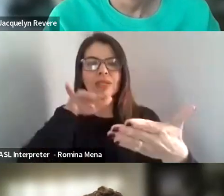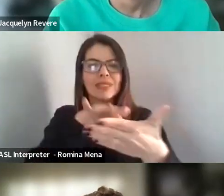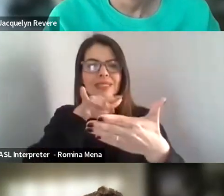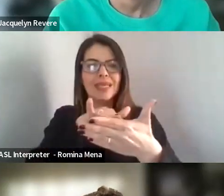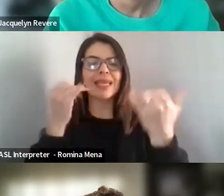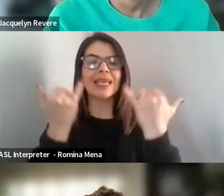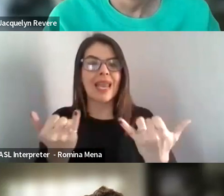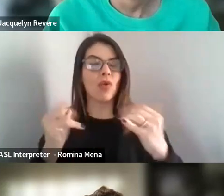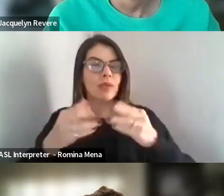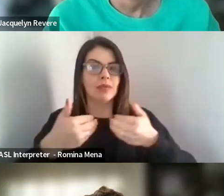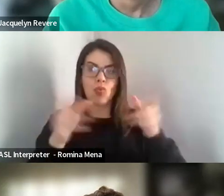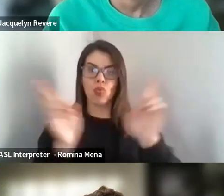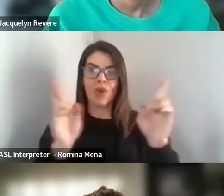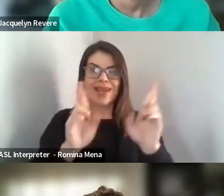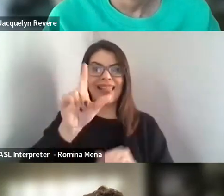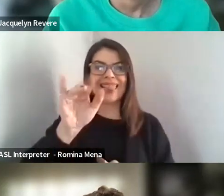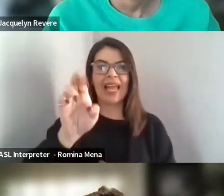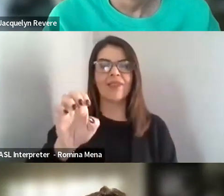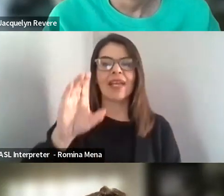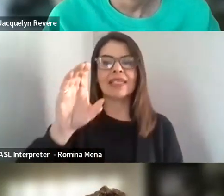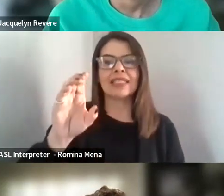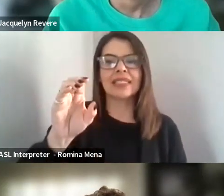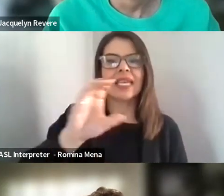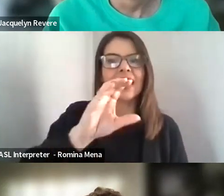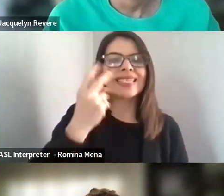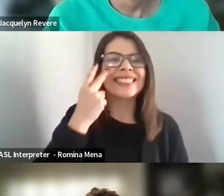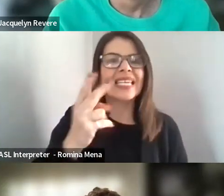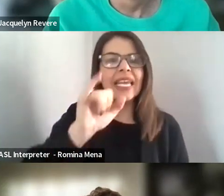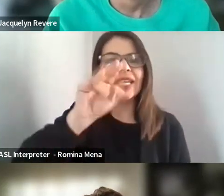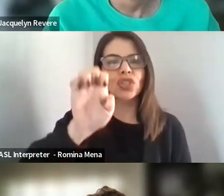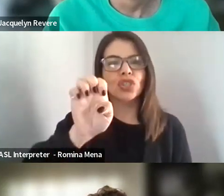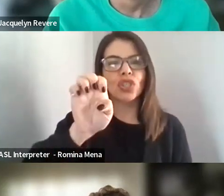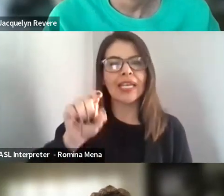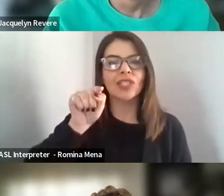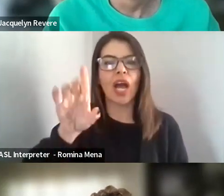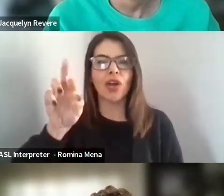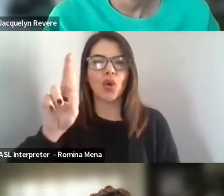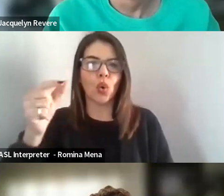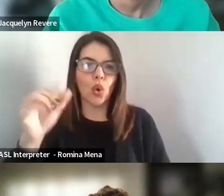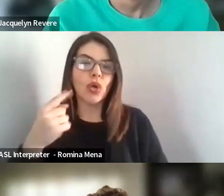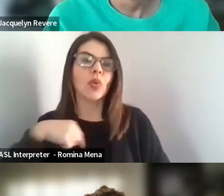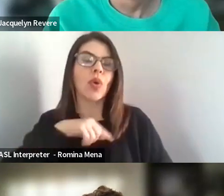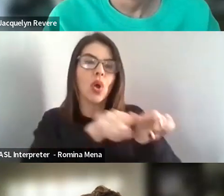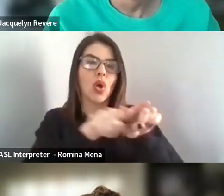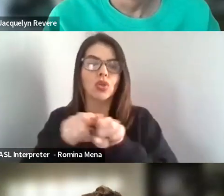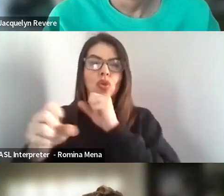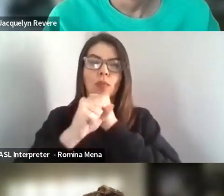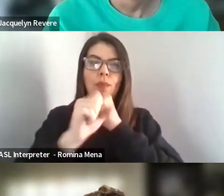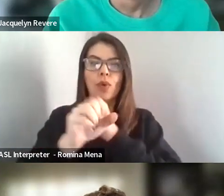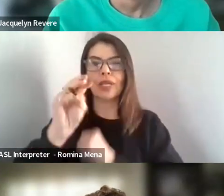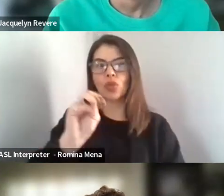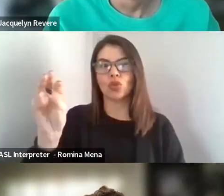available and live at cjane.org. Also, we will be promoting it on social